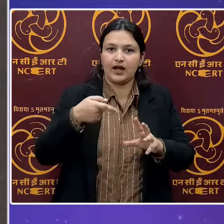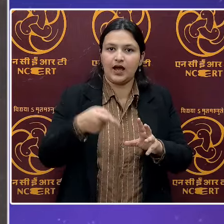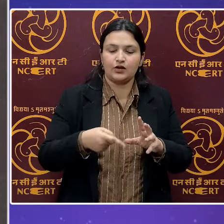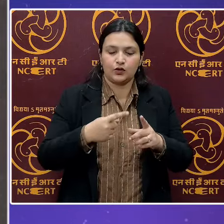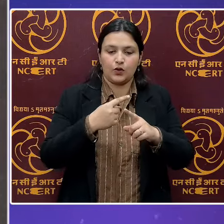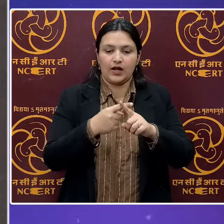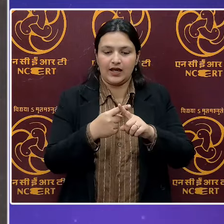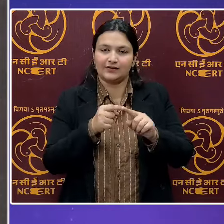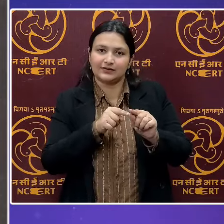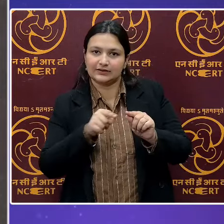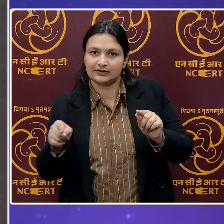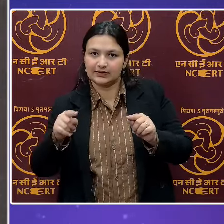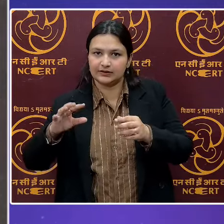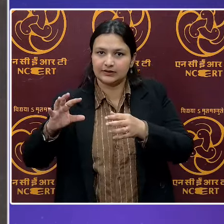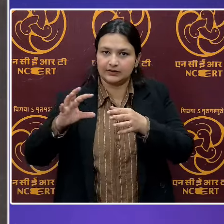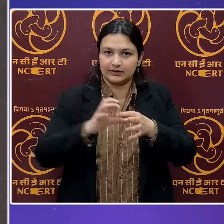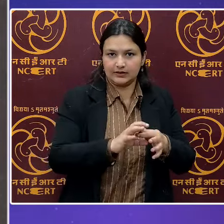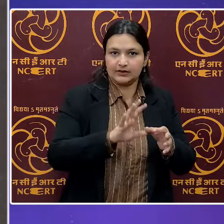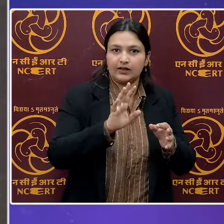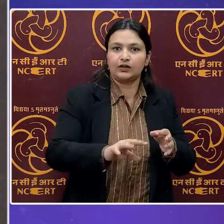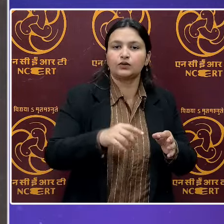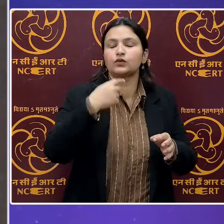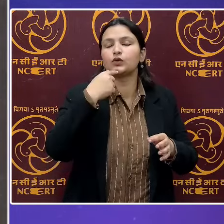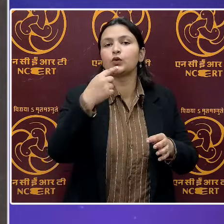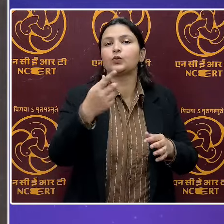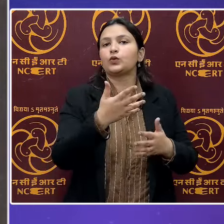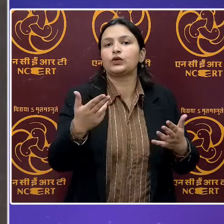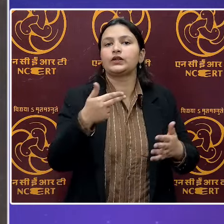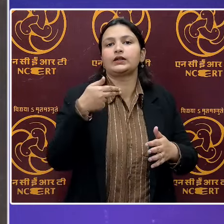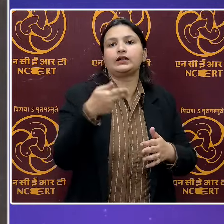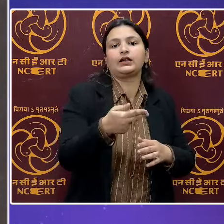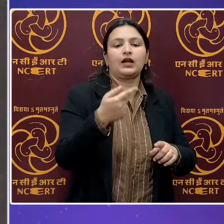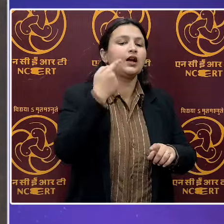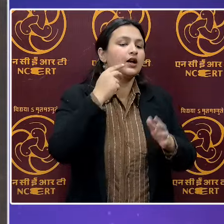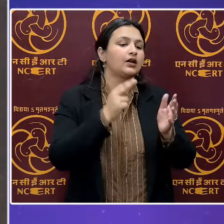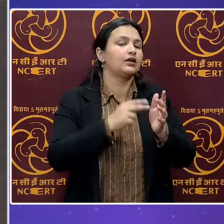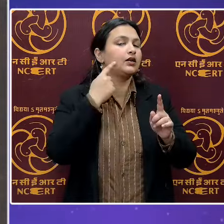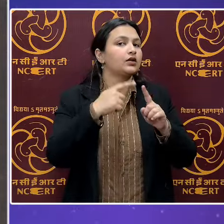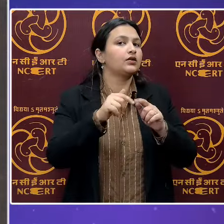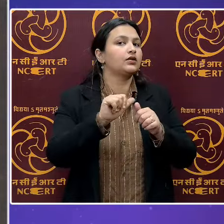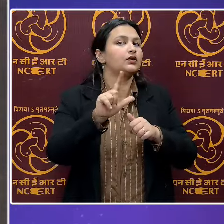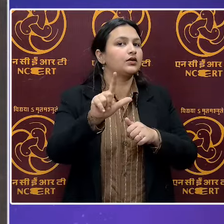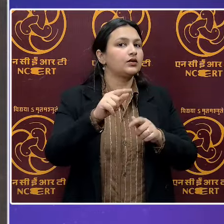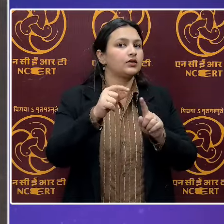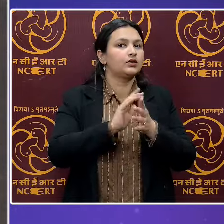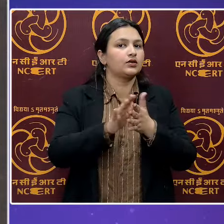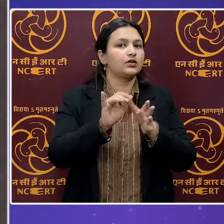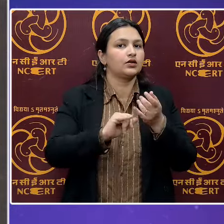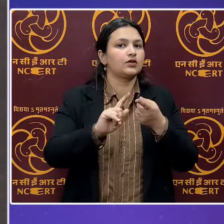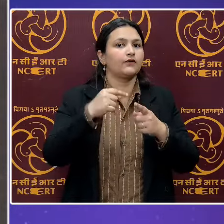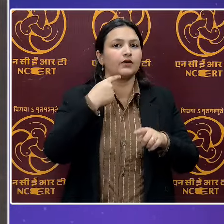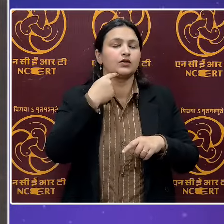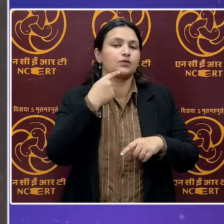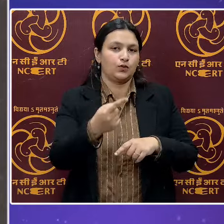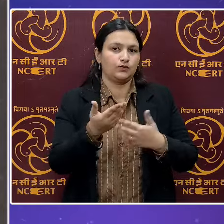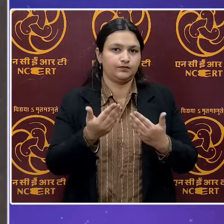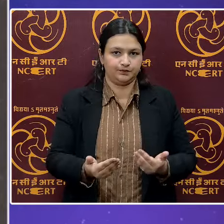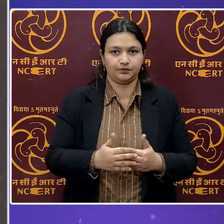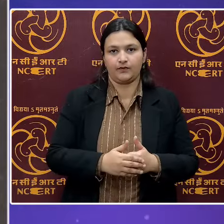that is it's called initial phase. So its position vector makes an angle phi with x axis, then phi is called